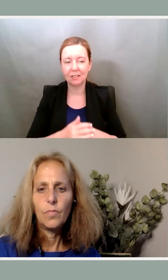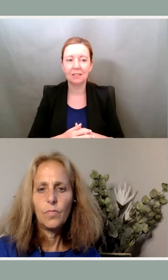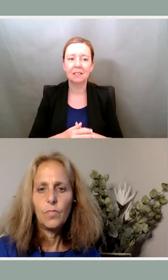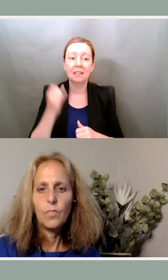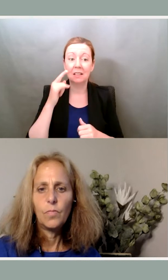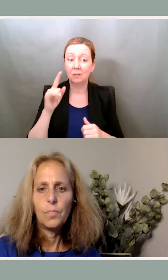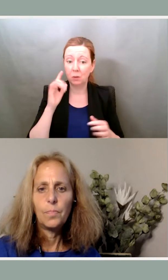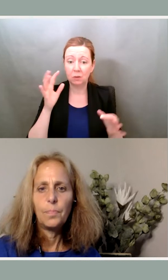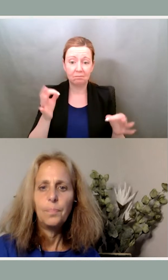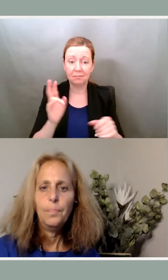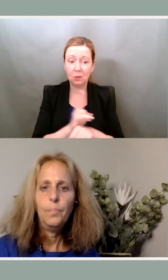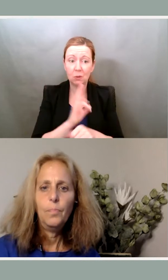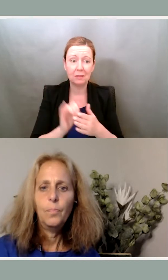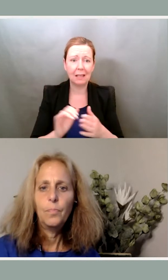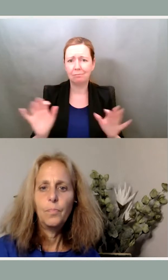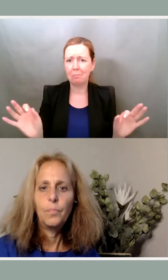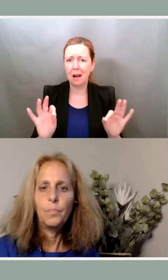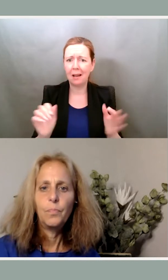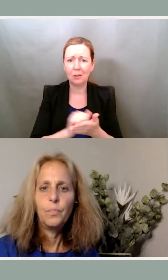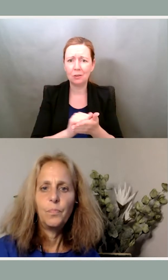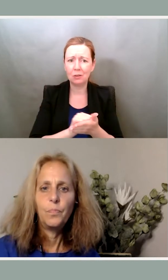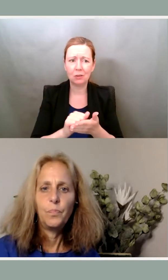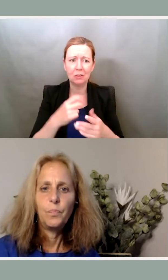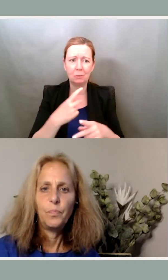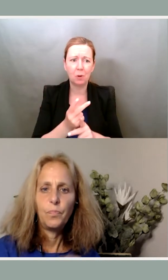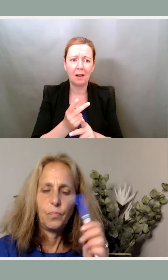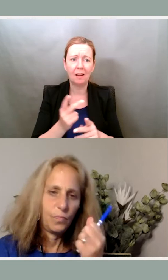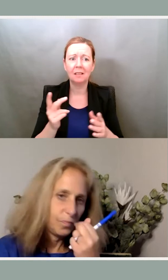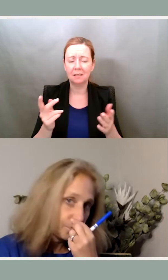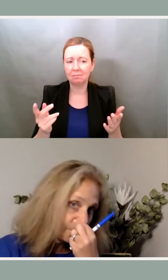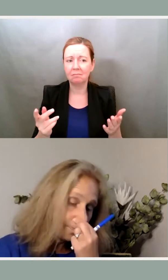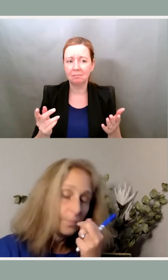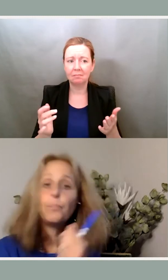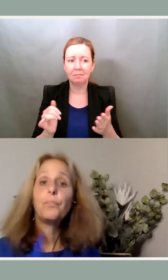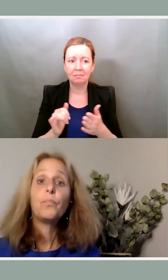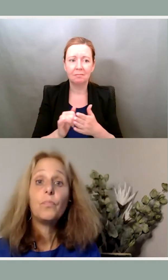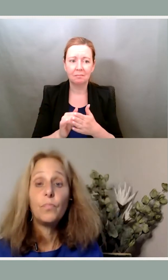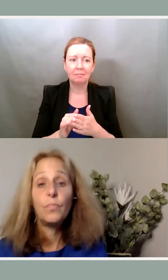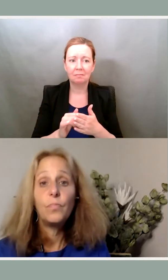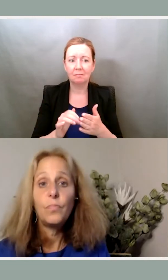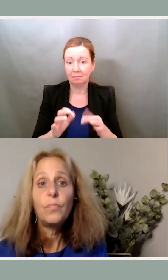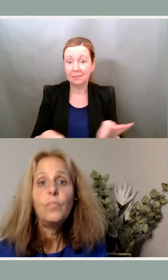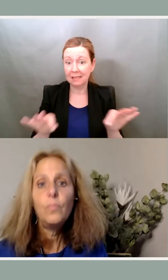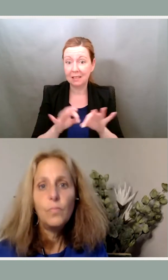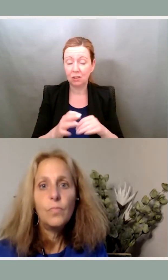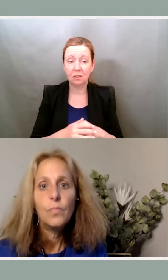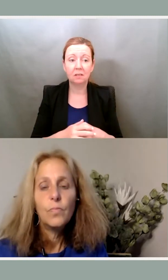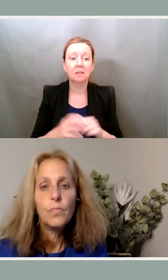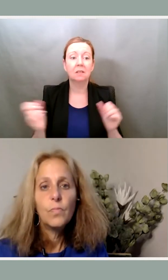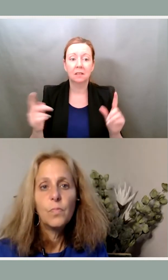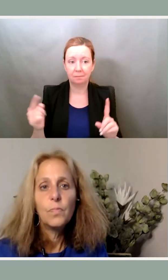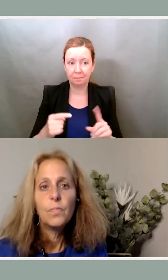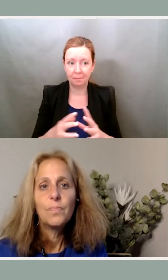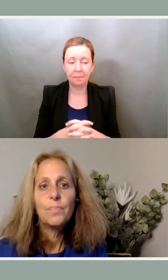use those basically mild detergent type products, after then rinsing with water completely is truly essential. Comes back to, you